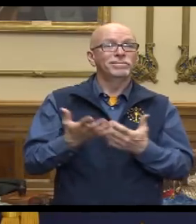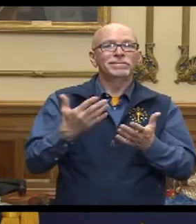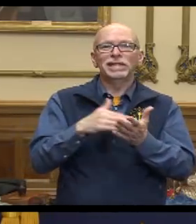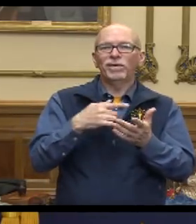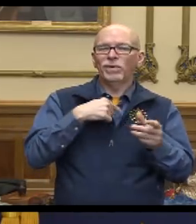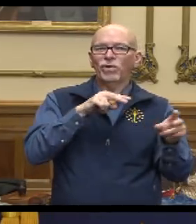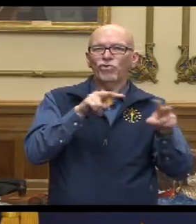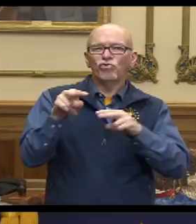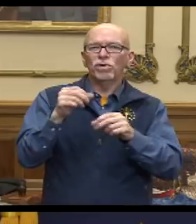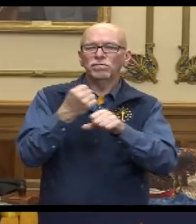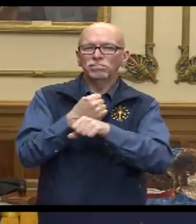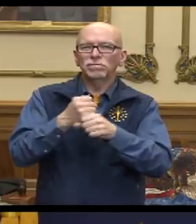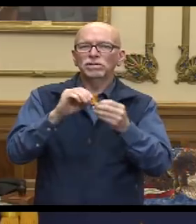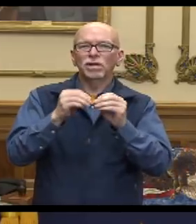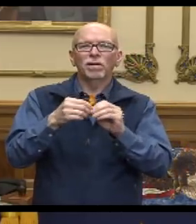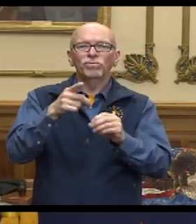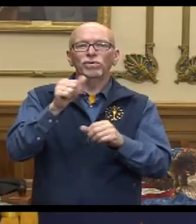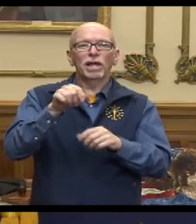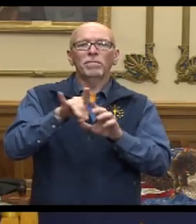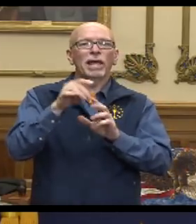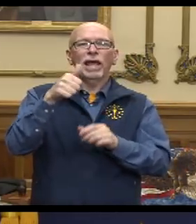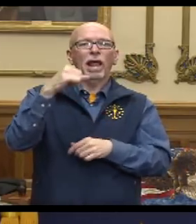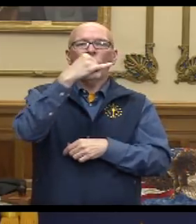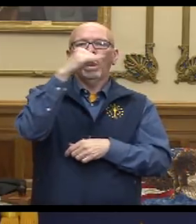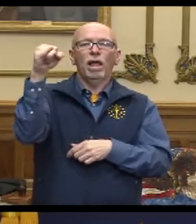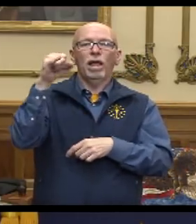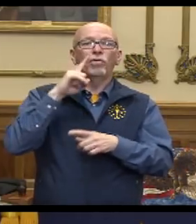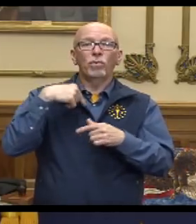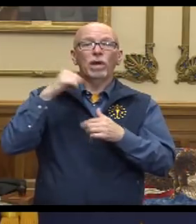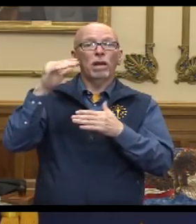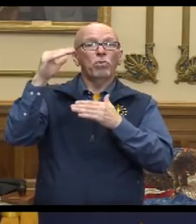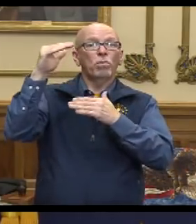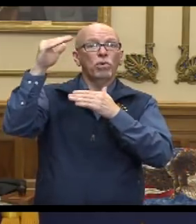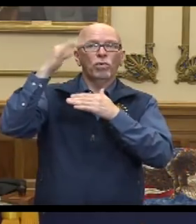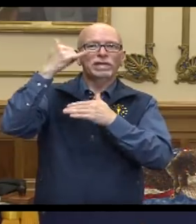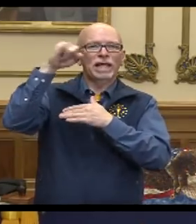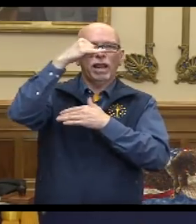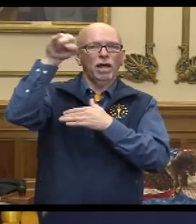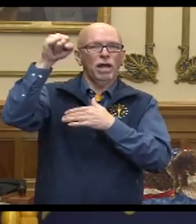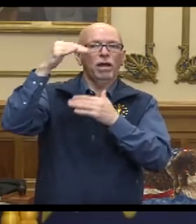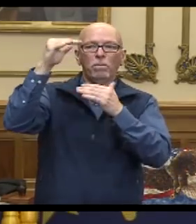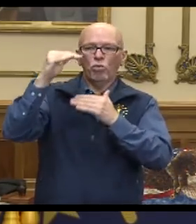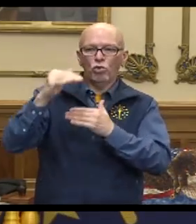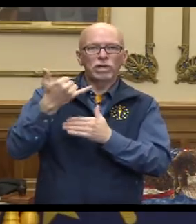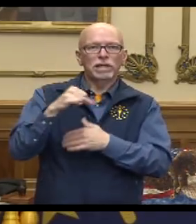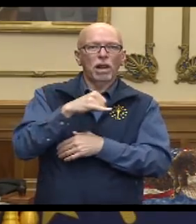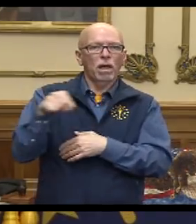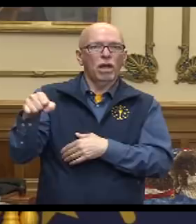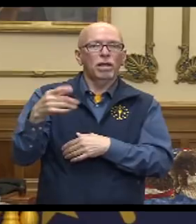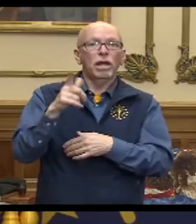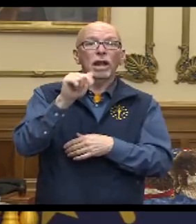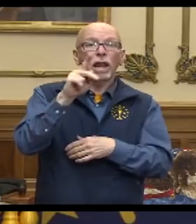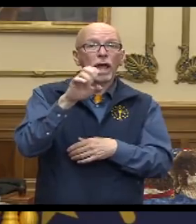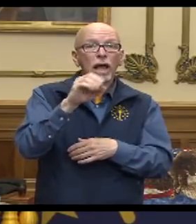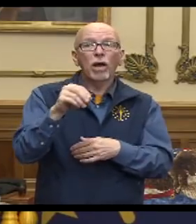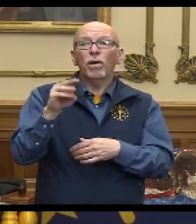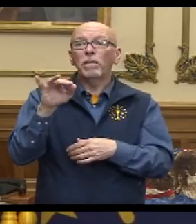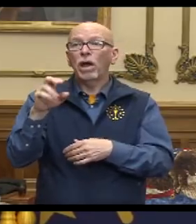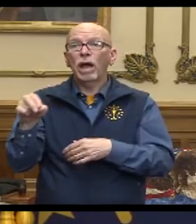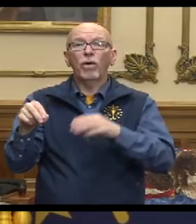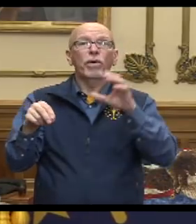looked at the numbers, and you could pick a line north, south, east, west of wherever we are, and whether you're in Cass County, Lake County, Marion